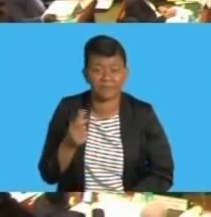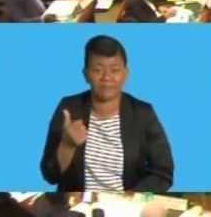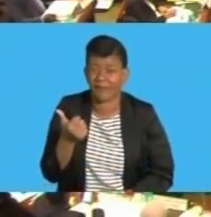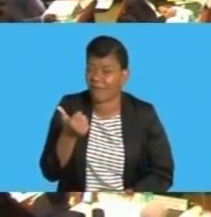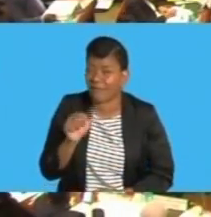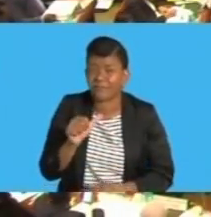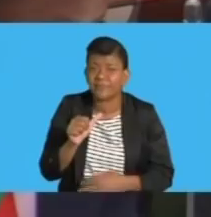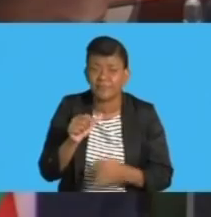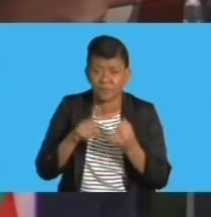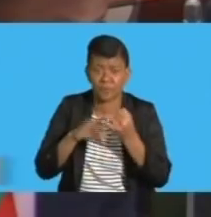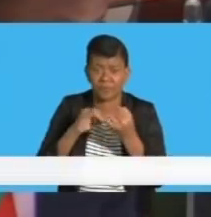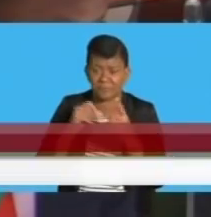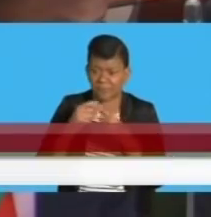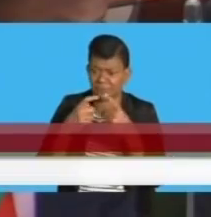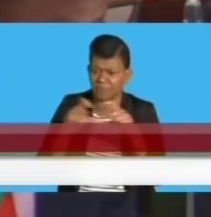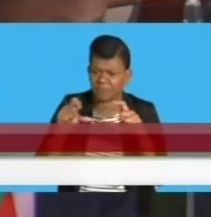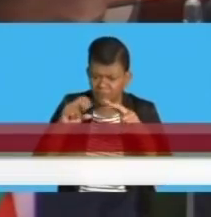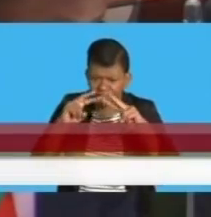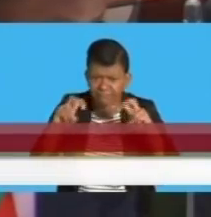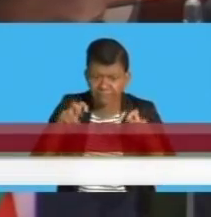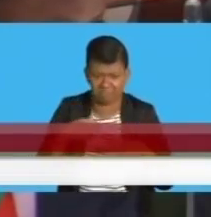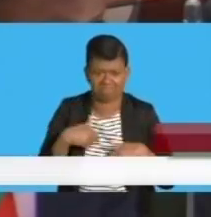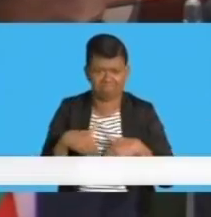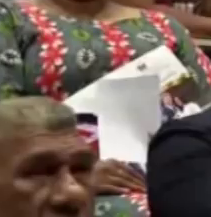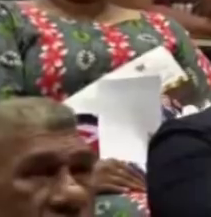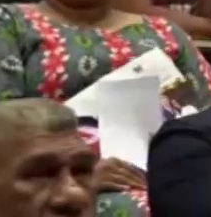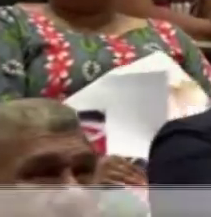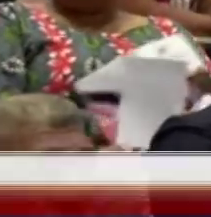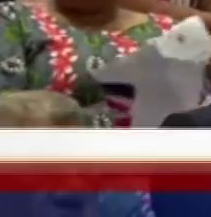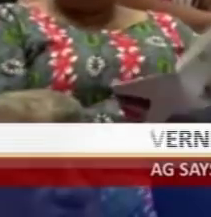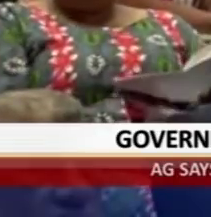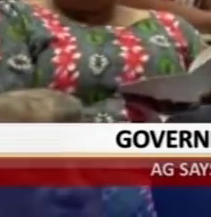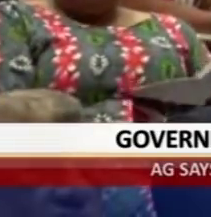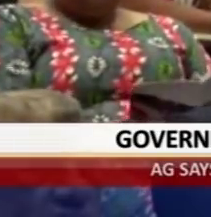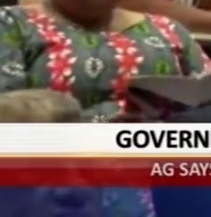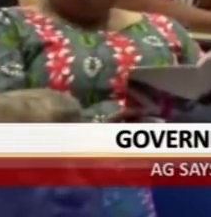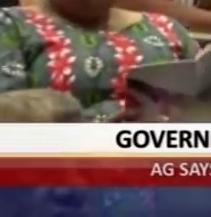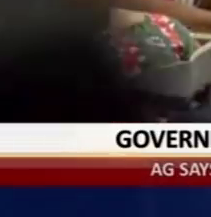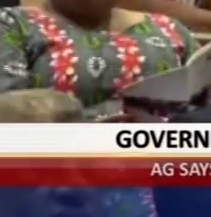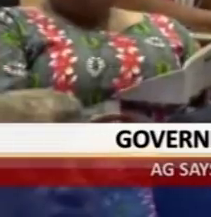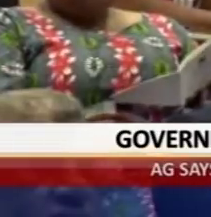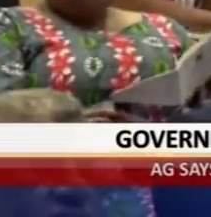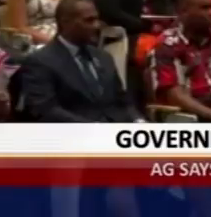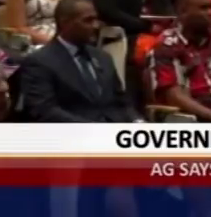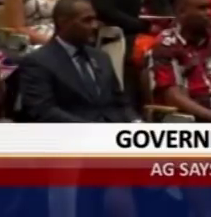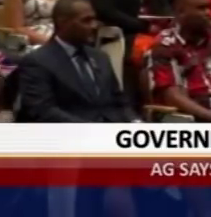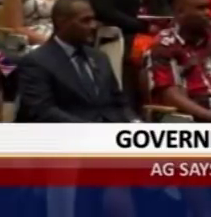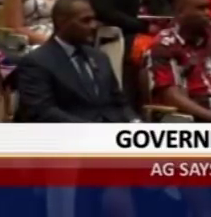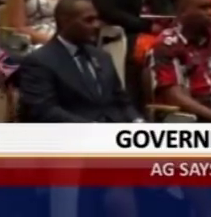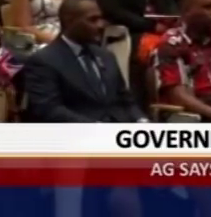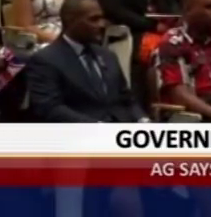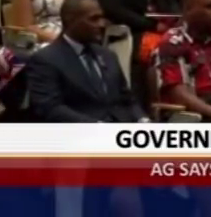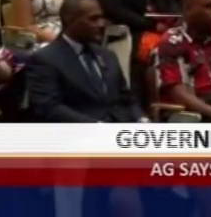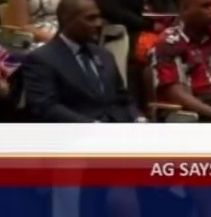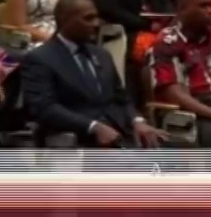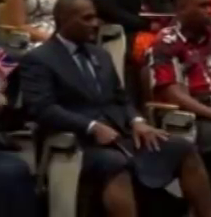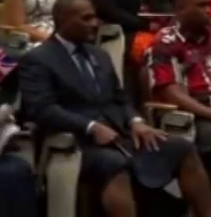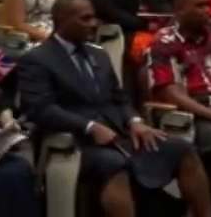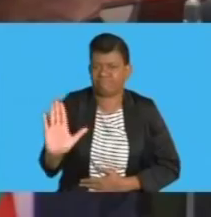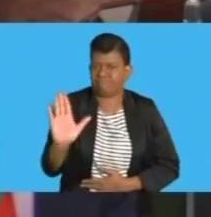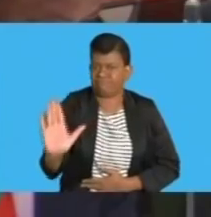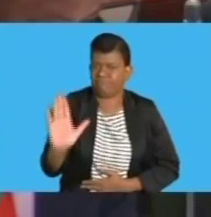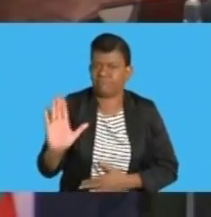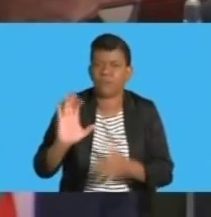of the USP Council. We don't run the USP Council. Said Kayum clarified the USP Council carries out its own